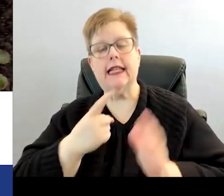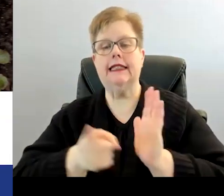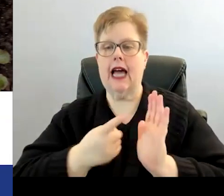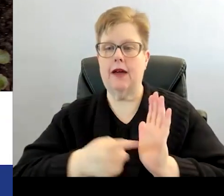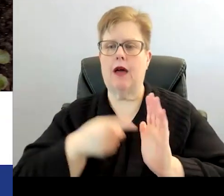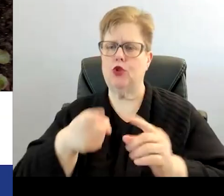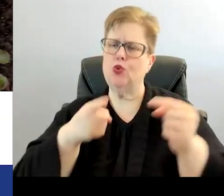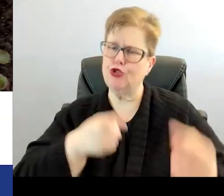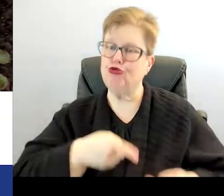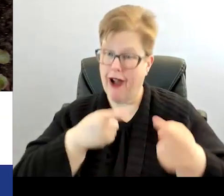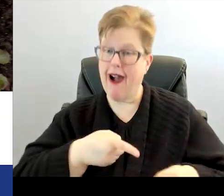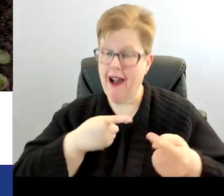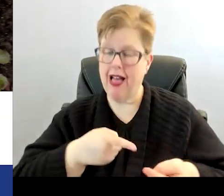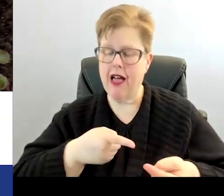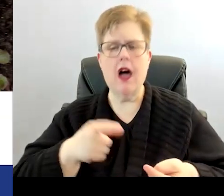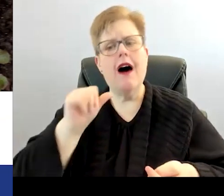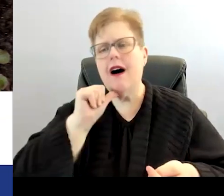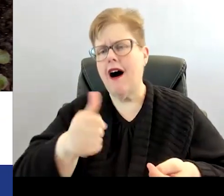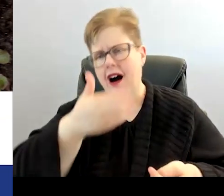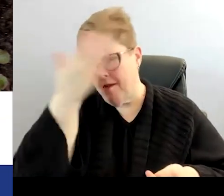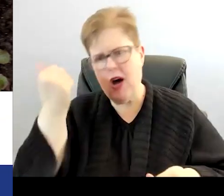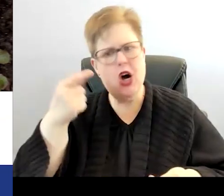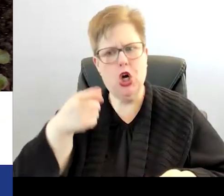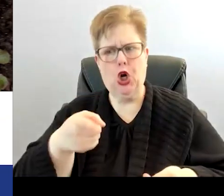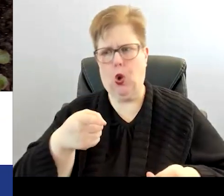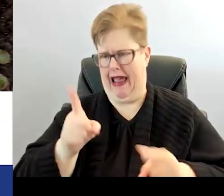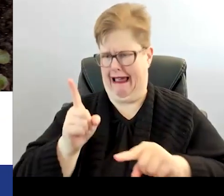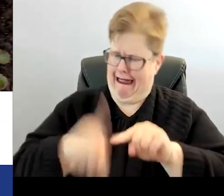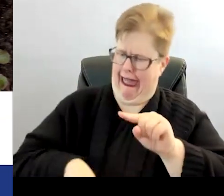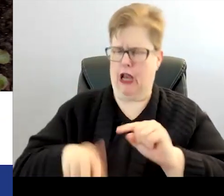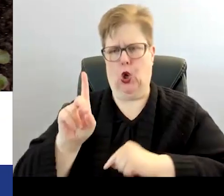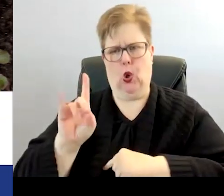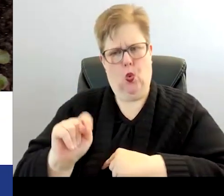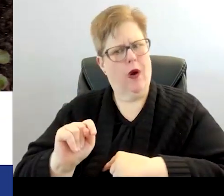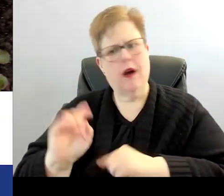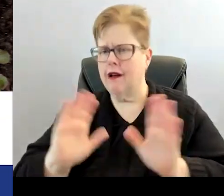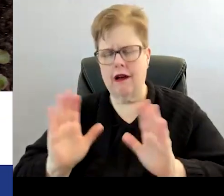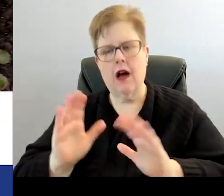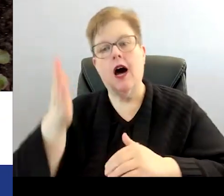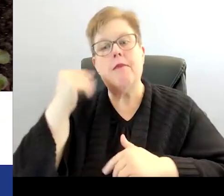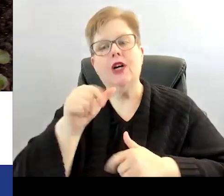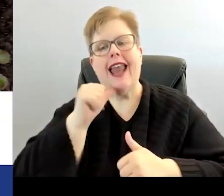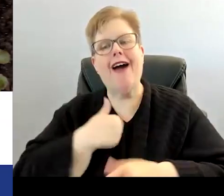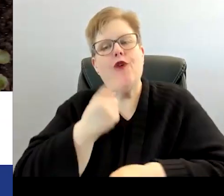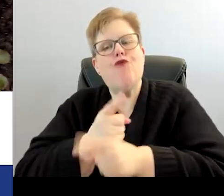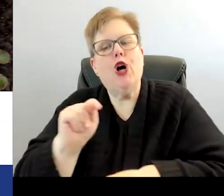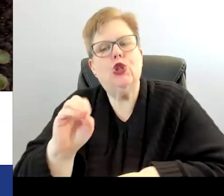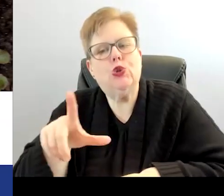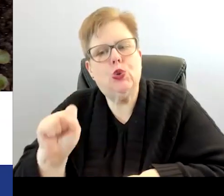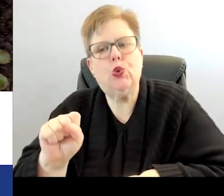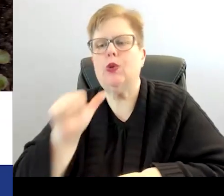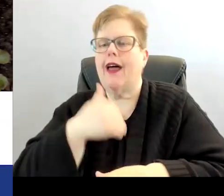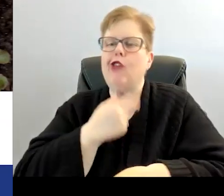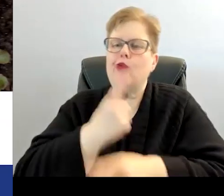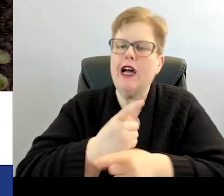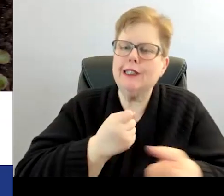when you're struggling, it's not because you are incapable of something. It's because you didn't have the right tools, the right support,